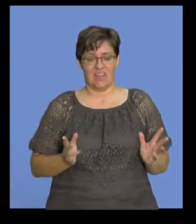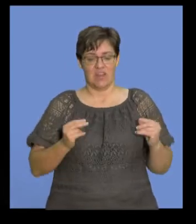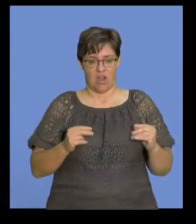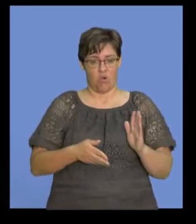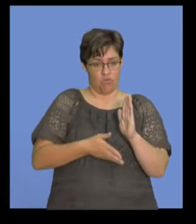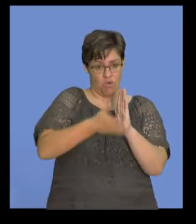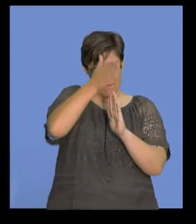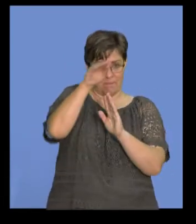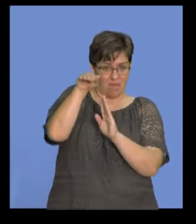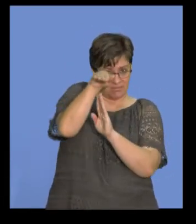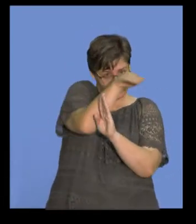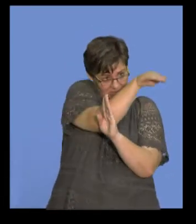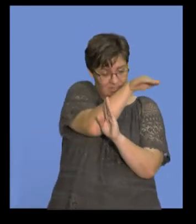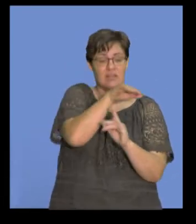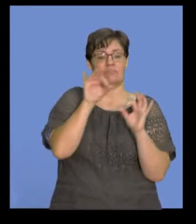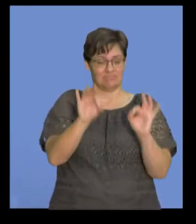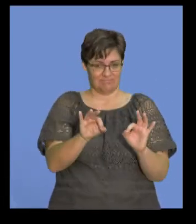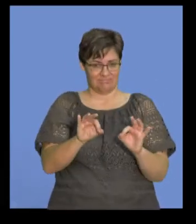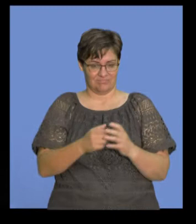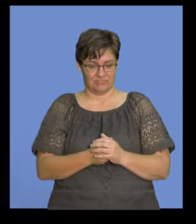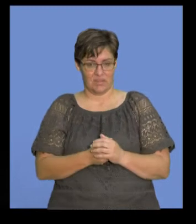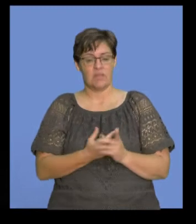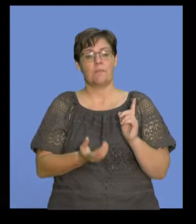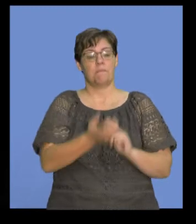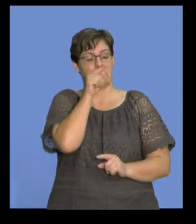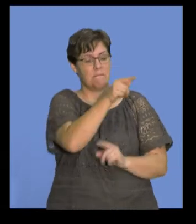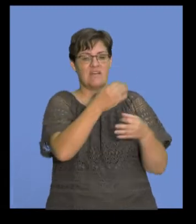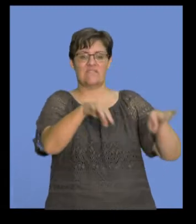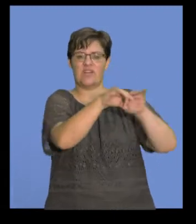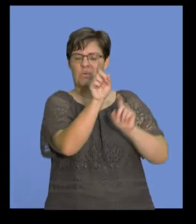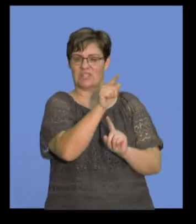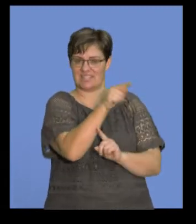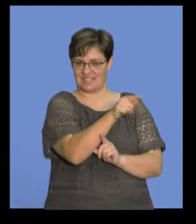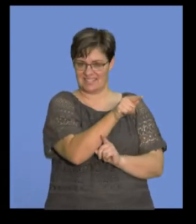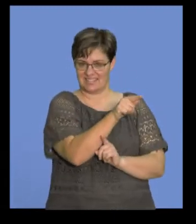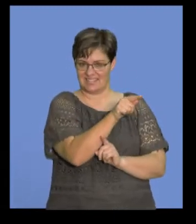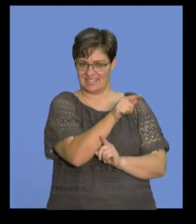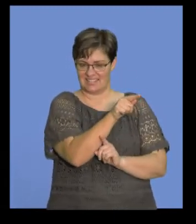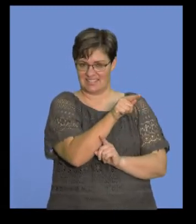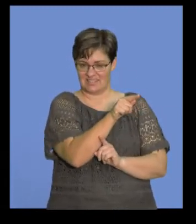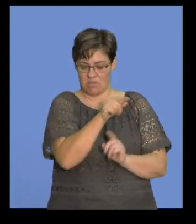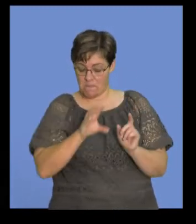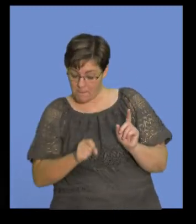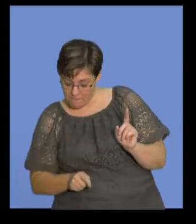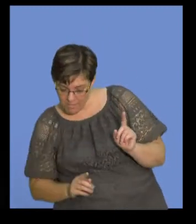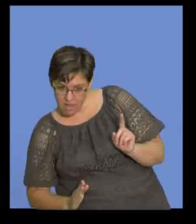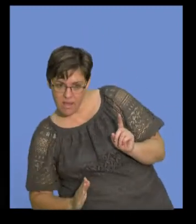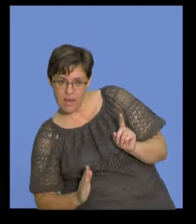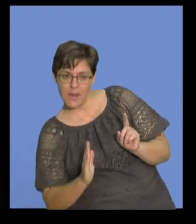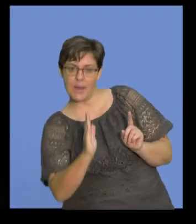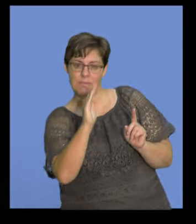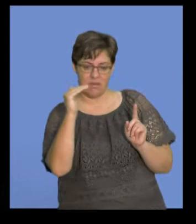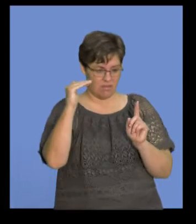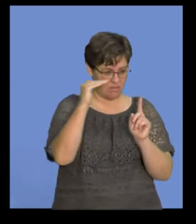use a ruler and do exactly what I've done. So find the value, work up to where it intercepts, draw a horizontal